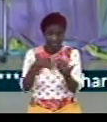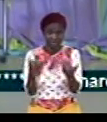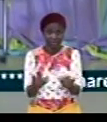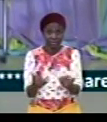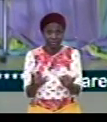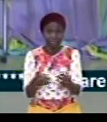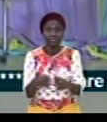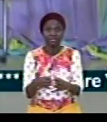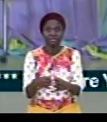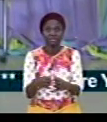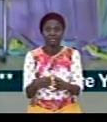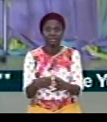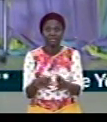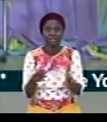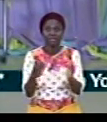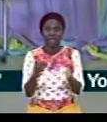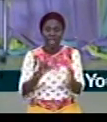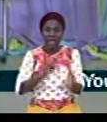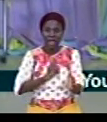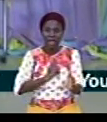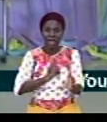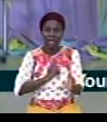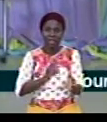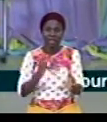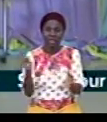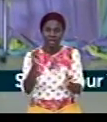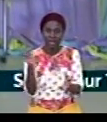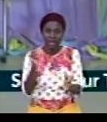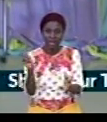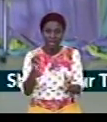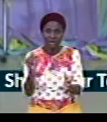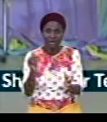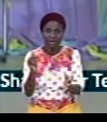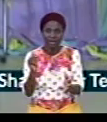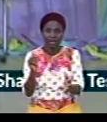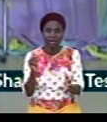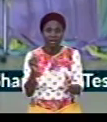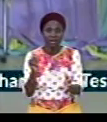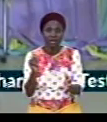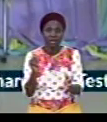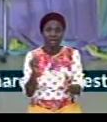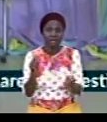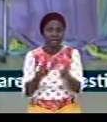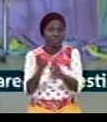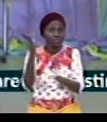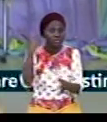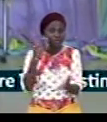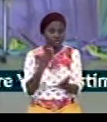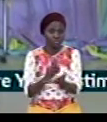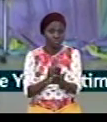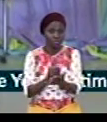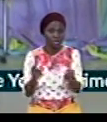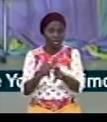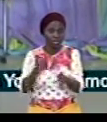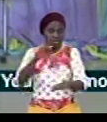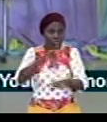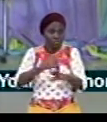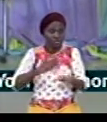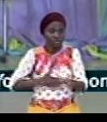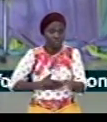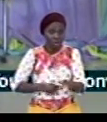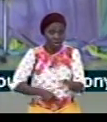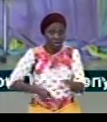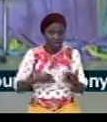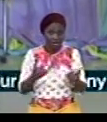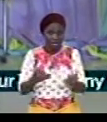that womb and the urinating, I used to urinate blood, stopped. I can touch my womb, my stomach has